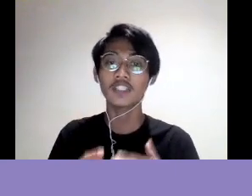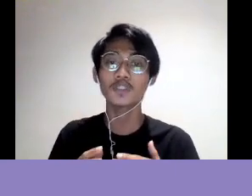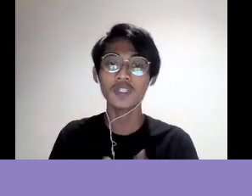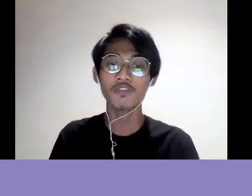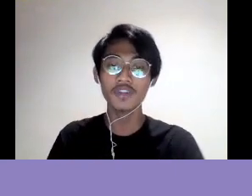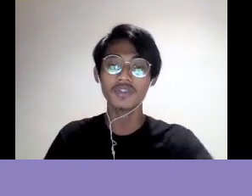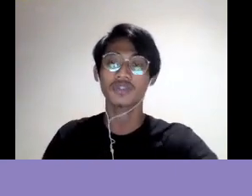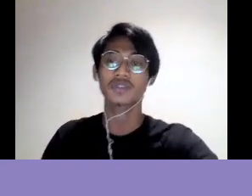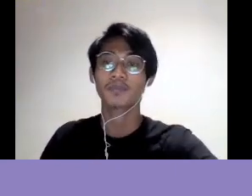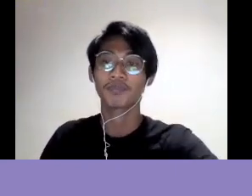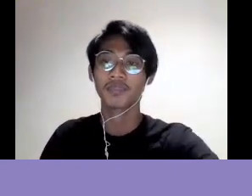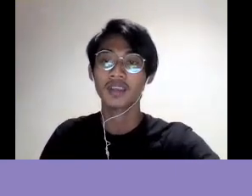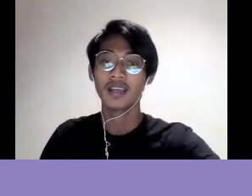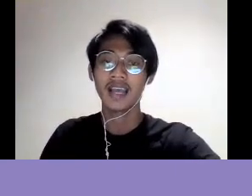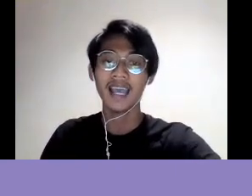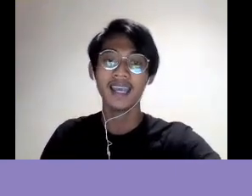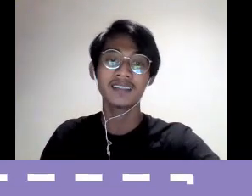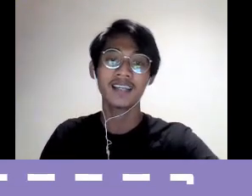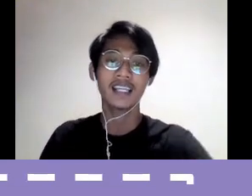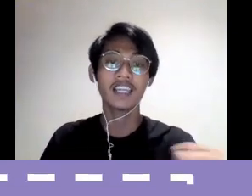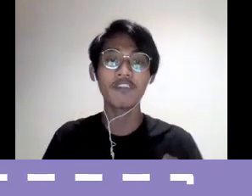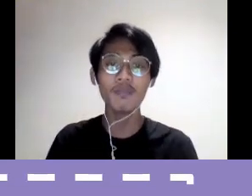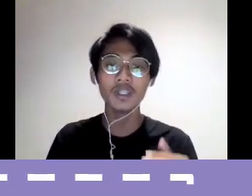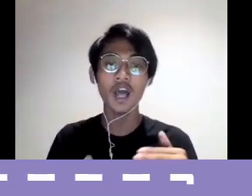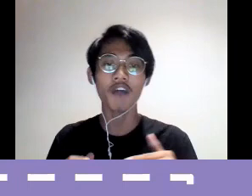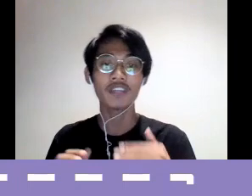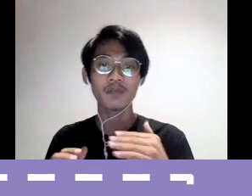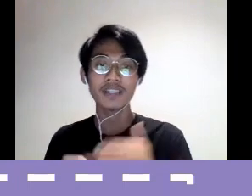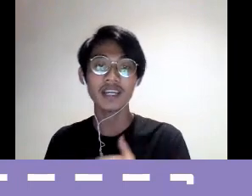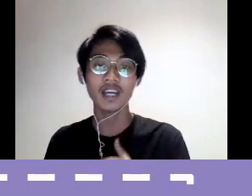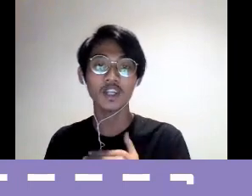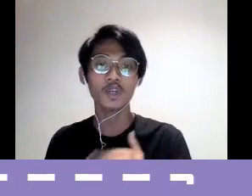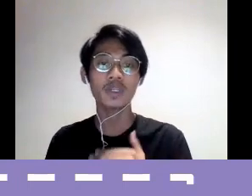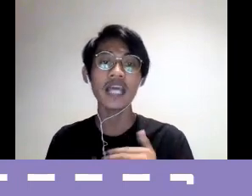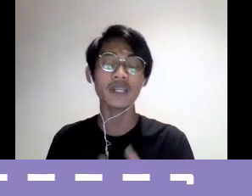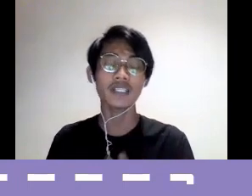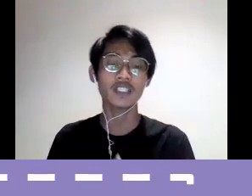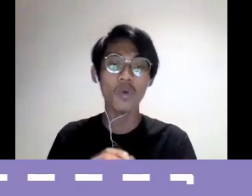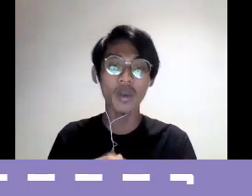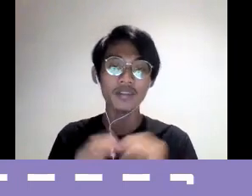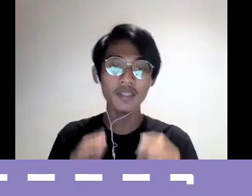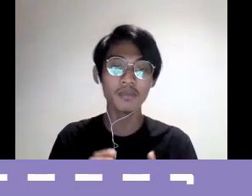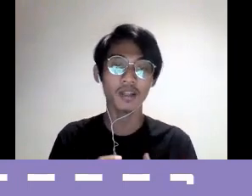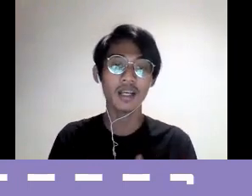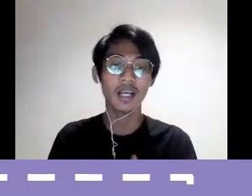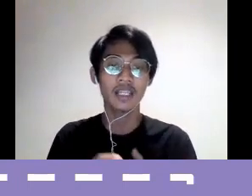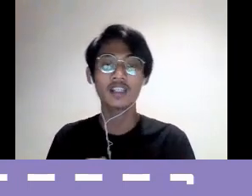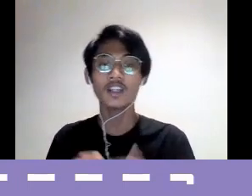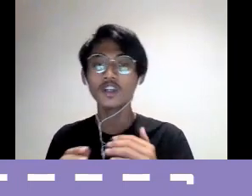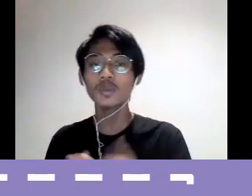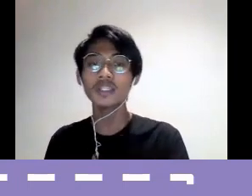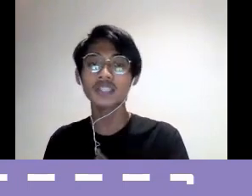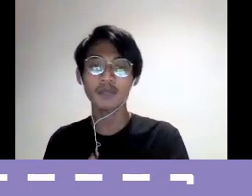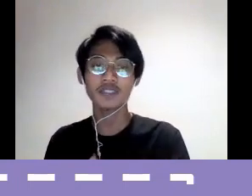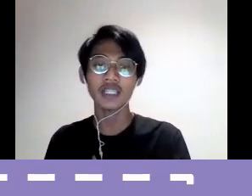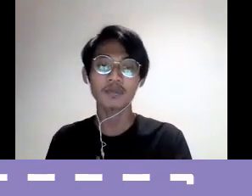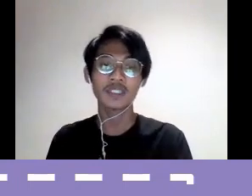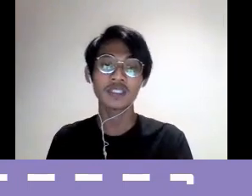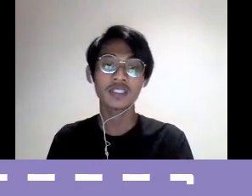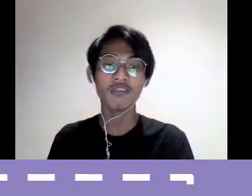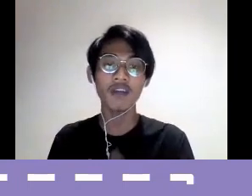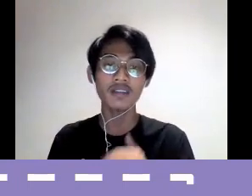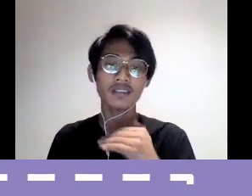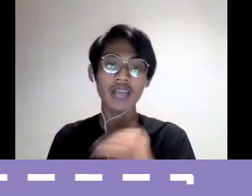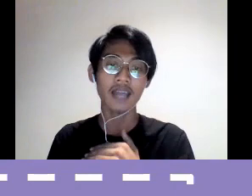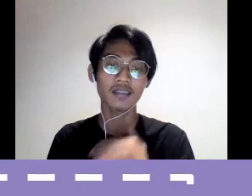and text-to-speech features. And the development of the Bacara cloud computing aspect is quite simple. The cloud computing team set up